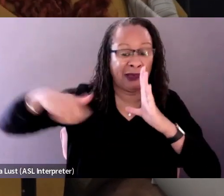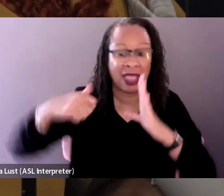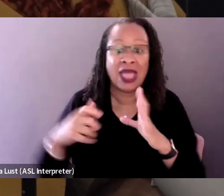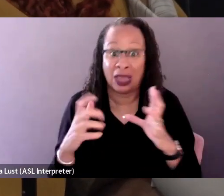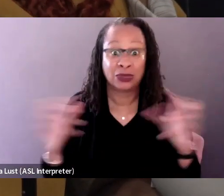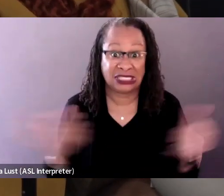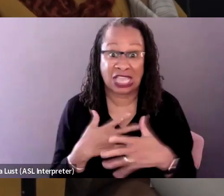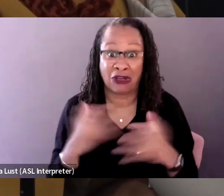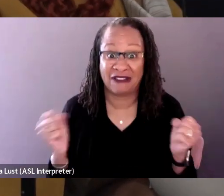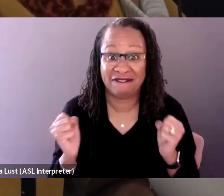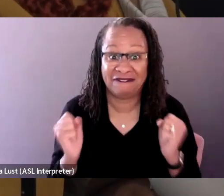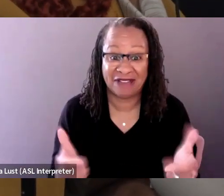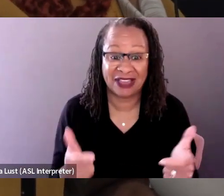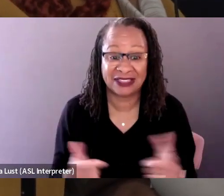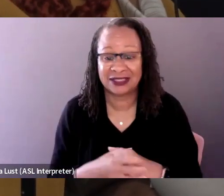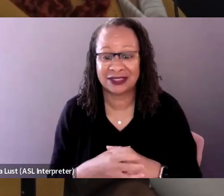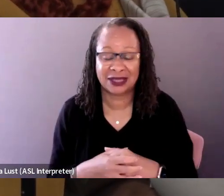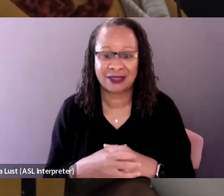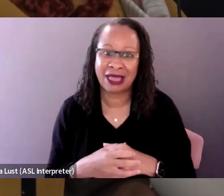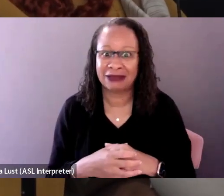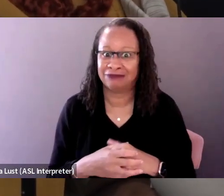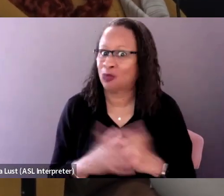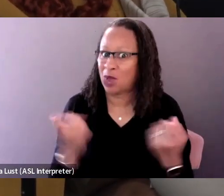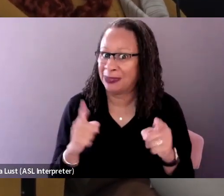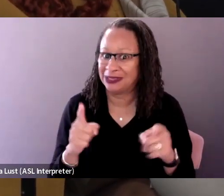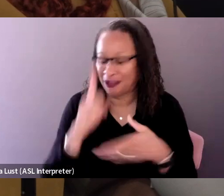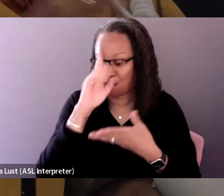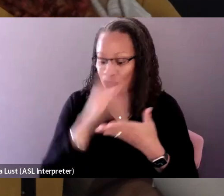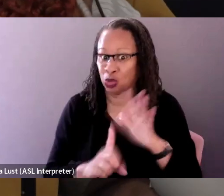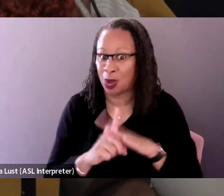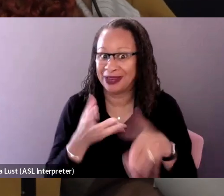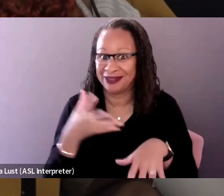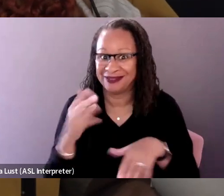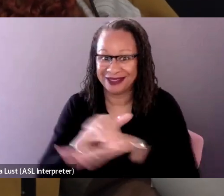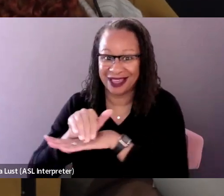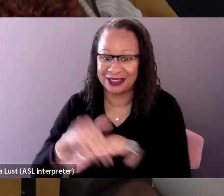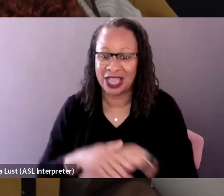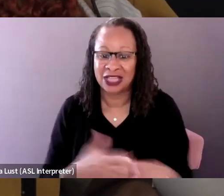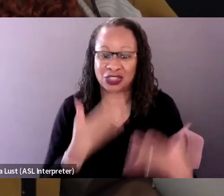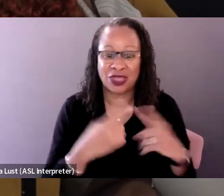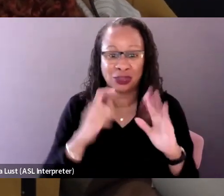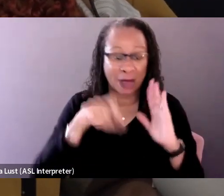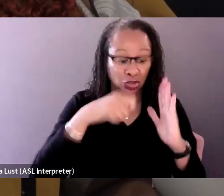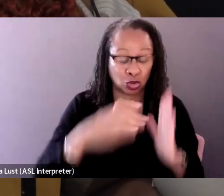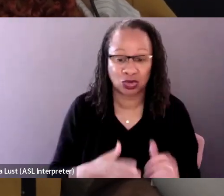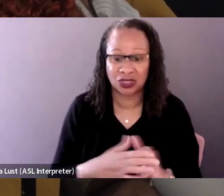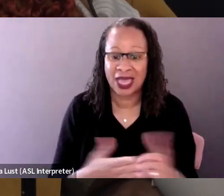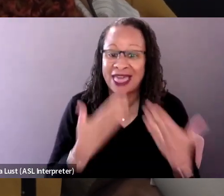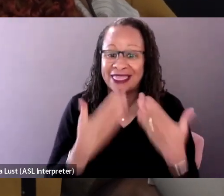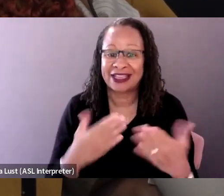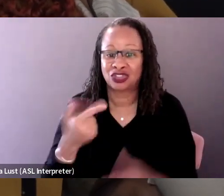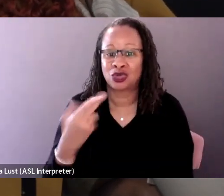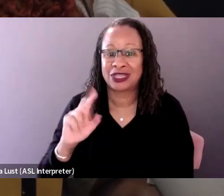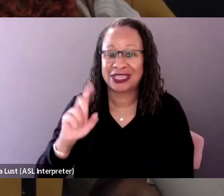So also, Things come out at night. yeah, I have to say thanks to my shooters. And thanks to Getty for getting an insurance policy that